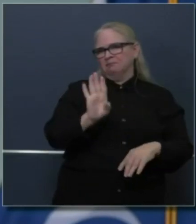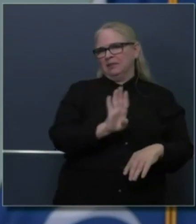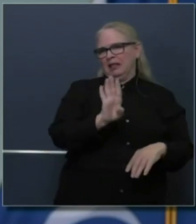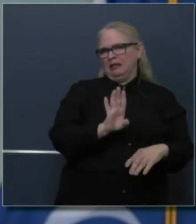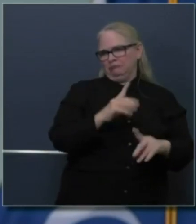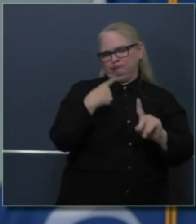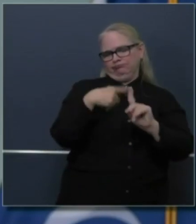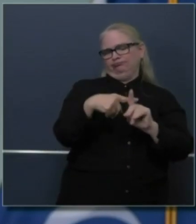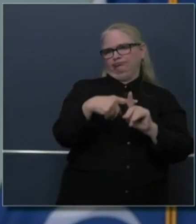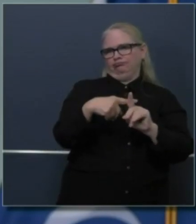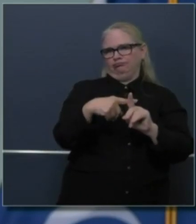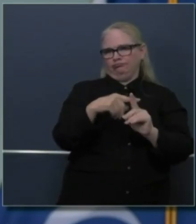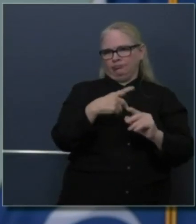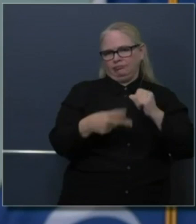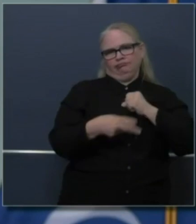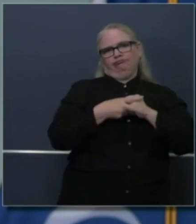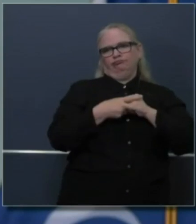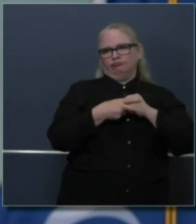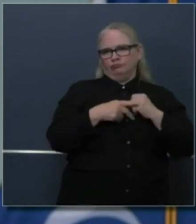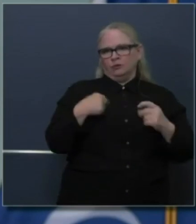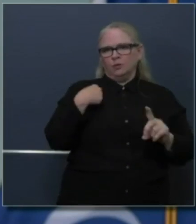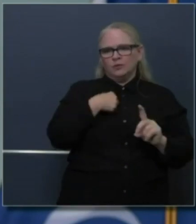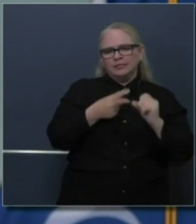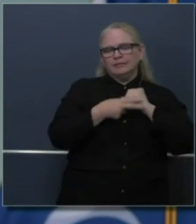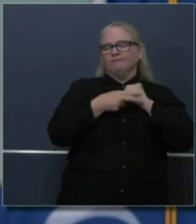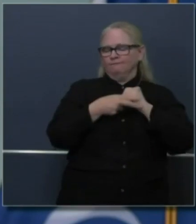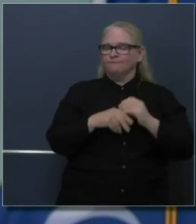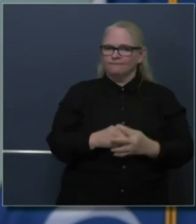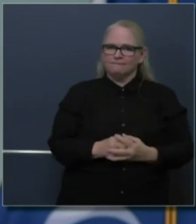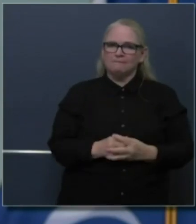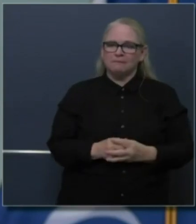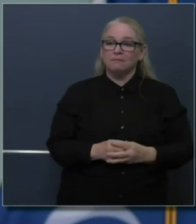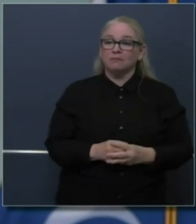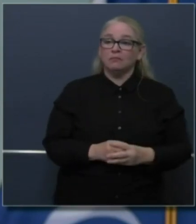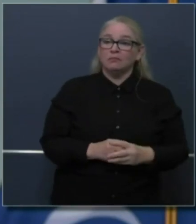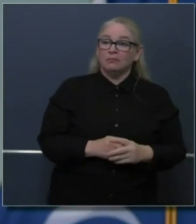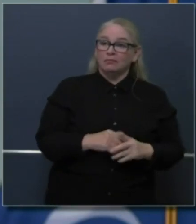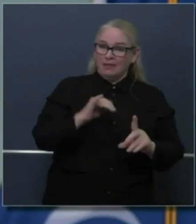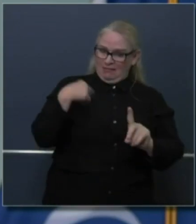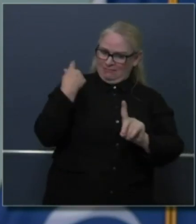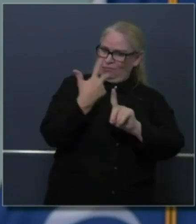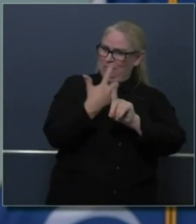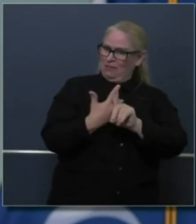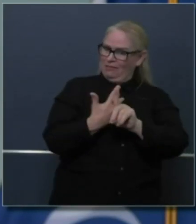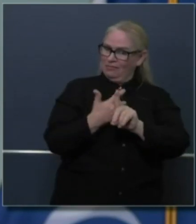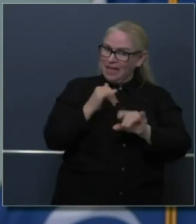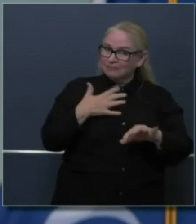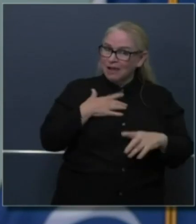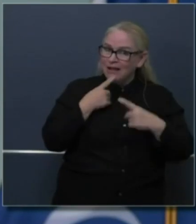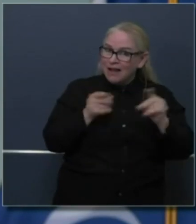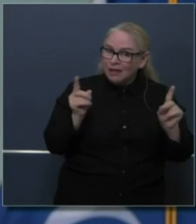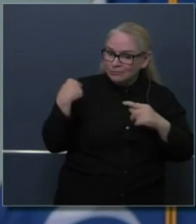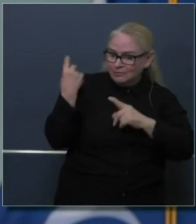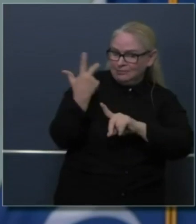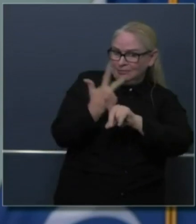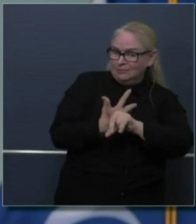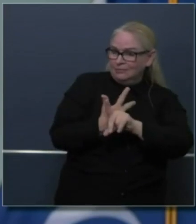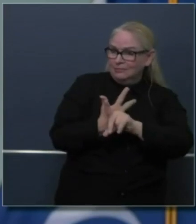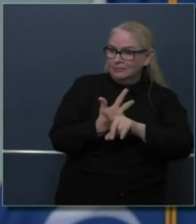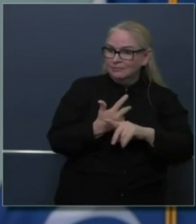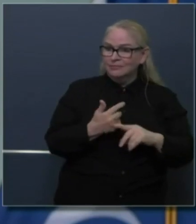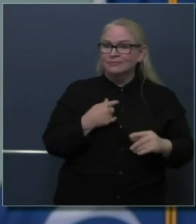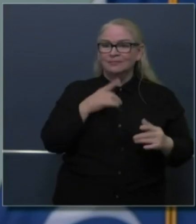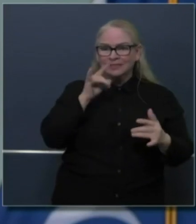90 days ago, not a year ago. Just 90 days ago, we introduced a